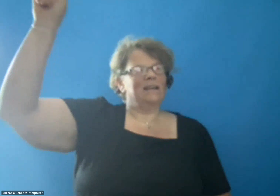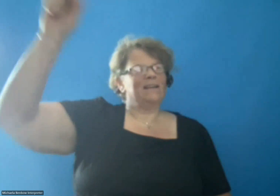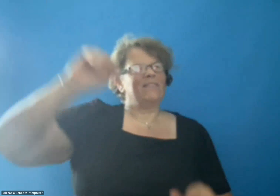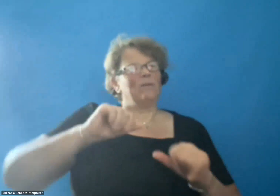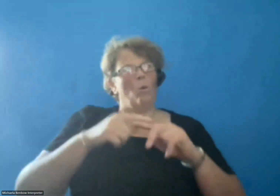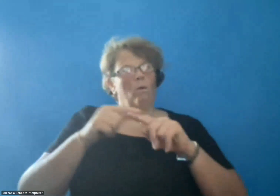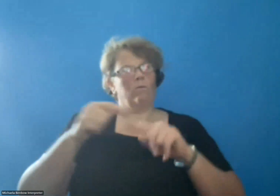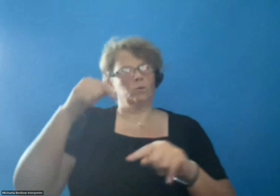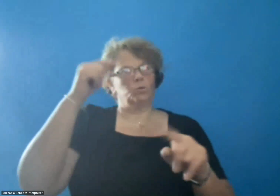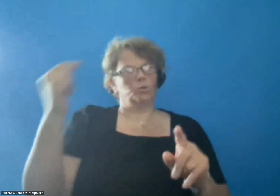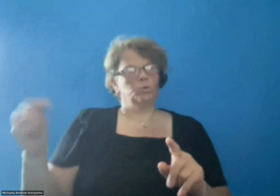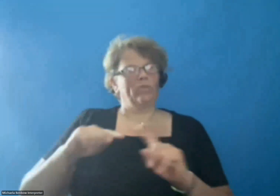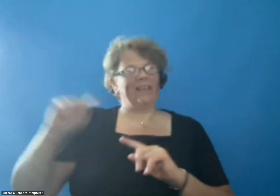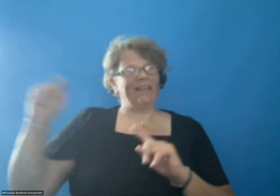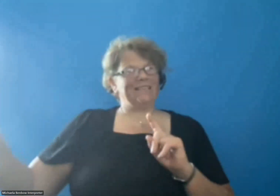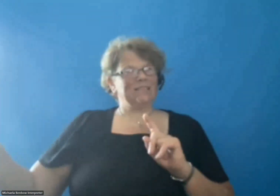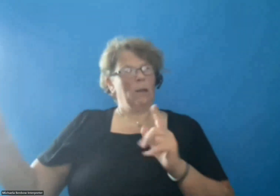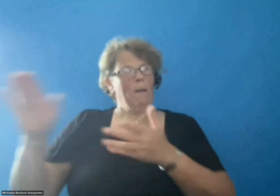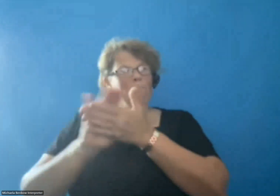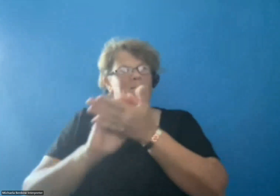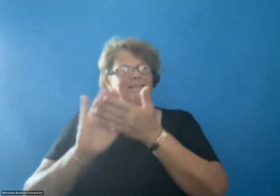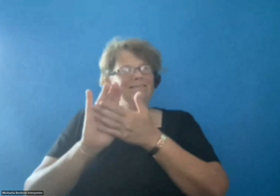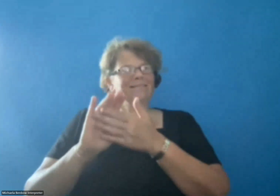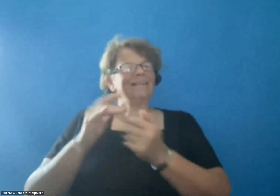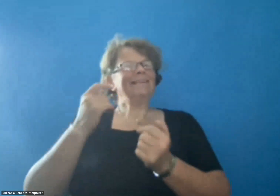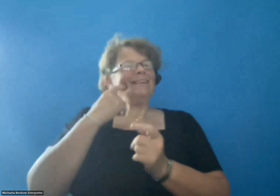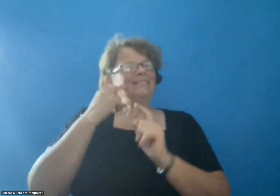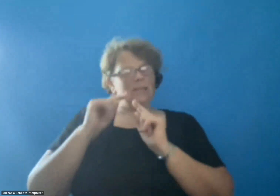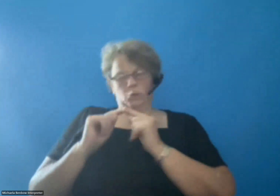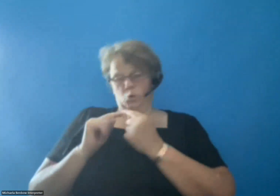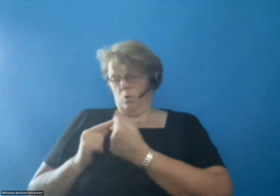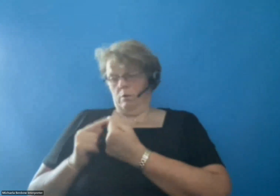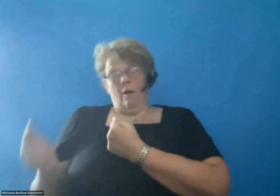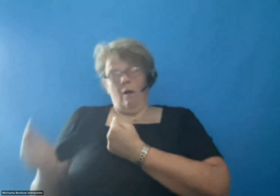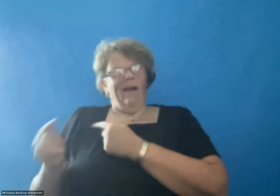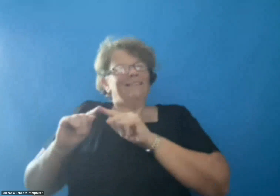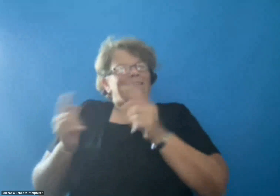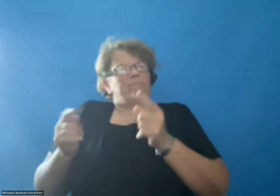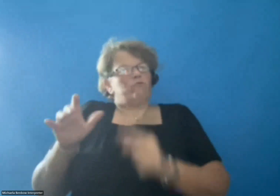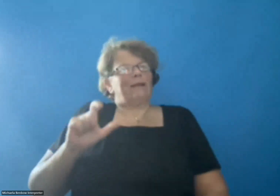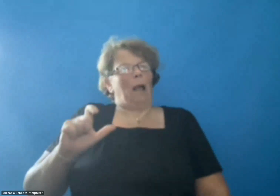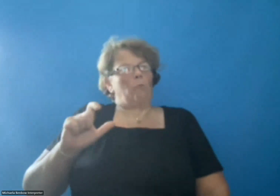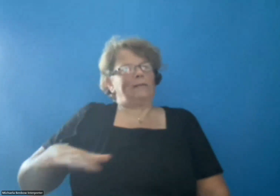the county, east of the geography. So yeah,